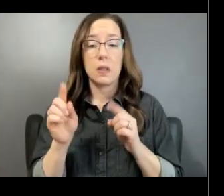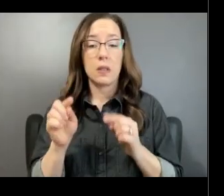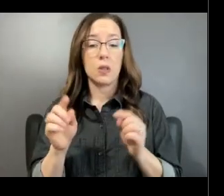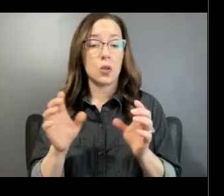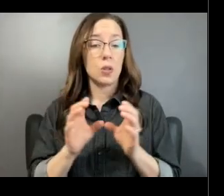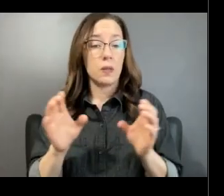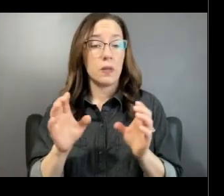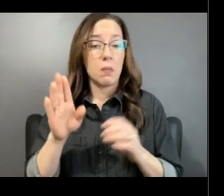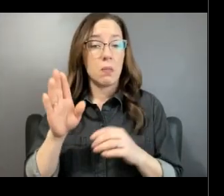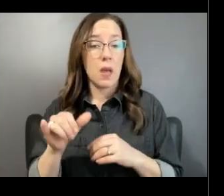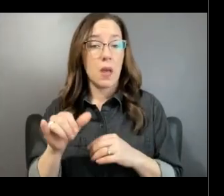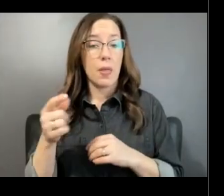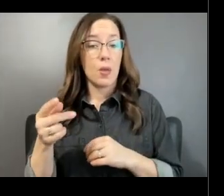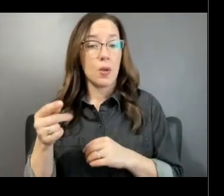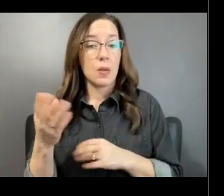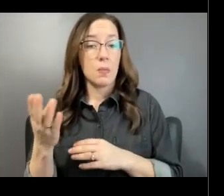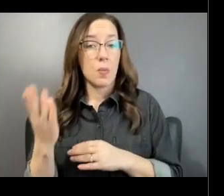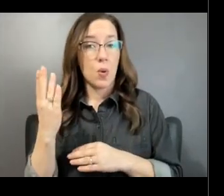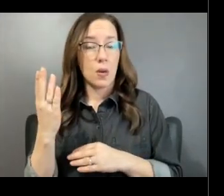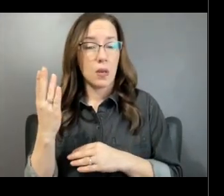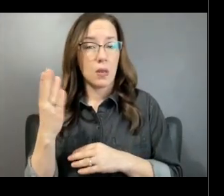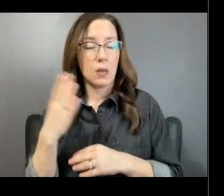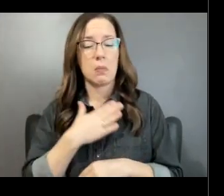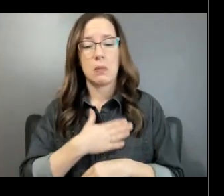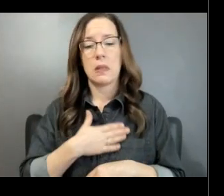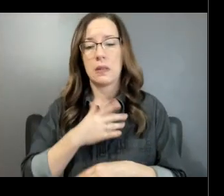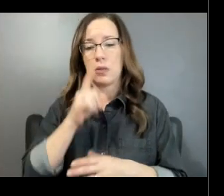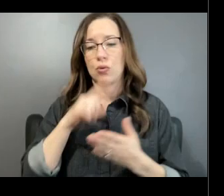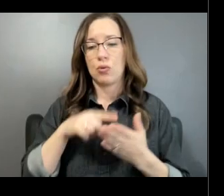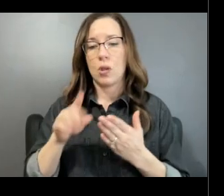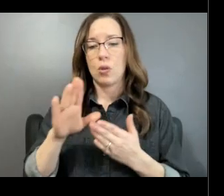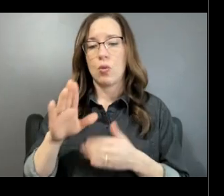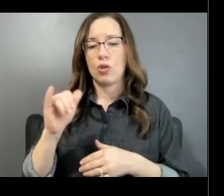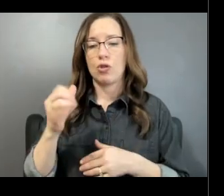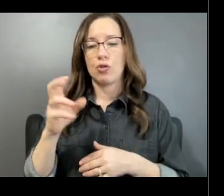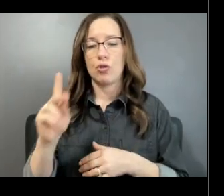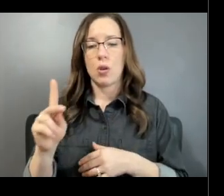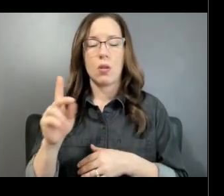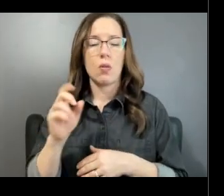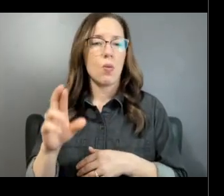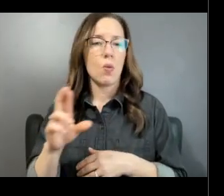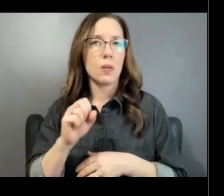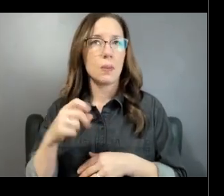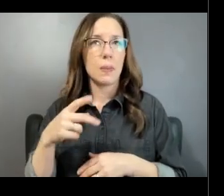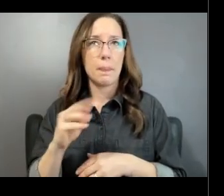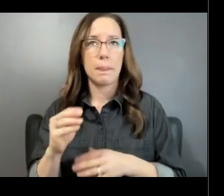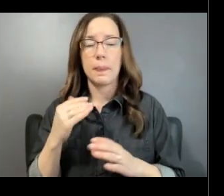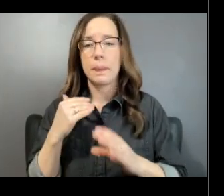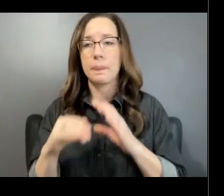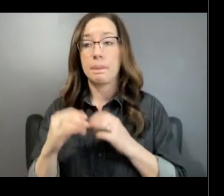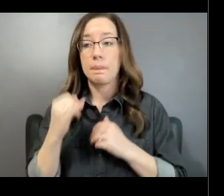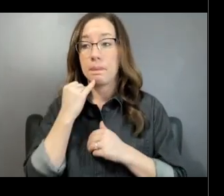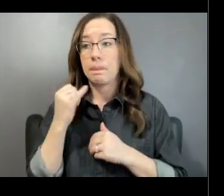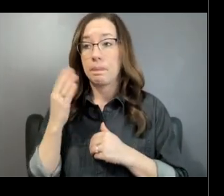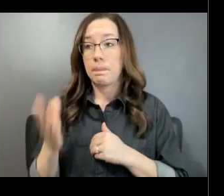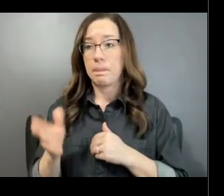by Thursday morning, please check your junk or spam email, and if it's not